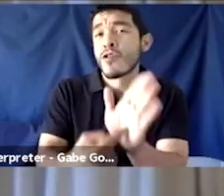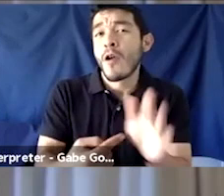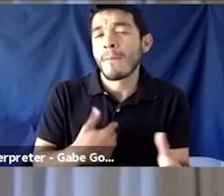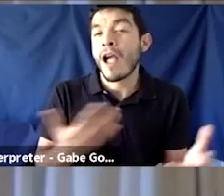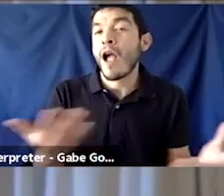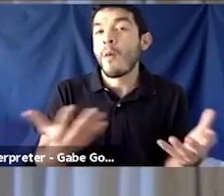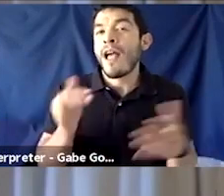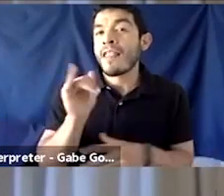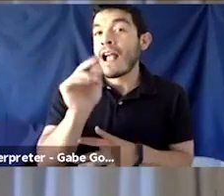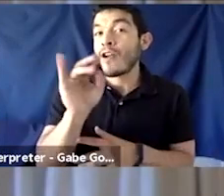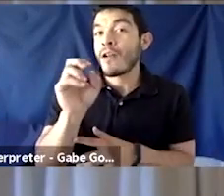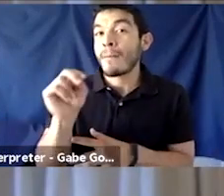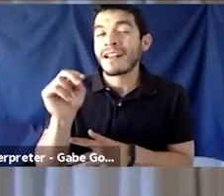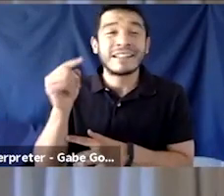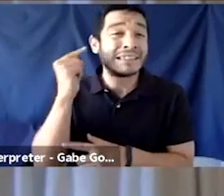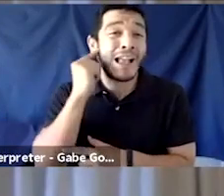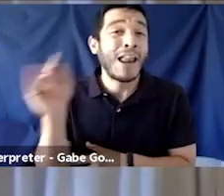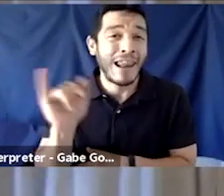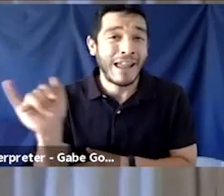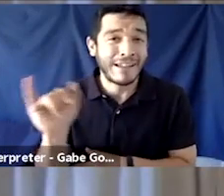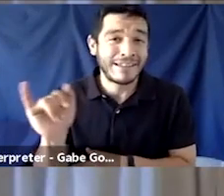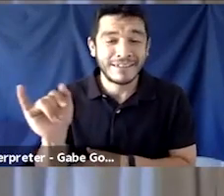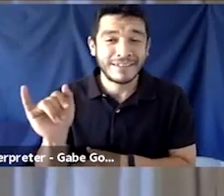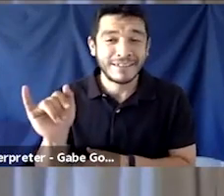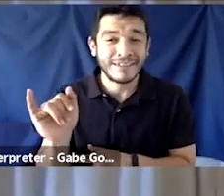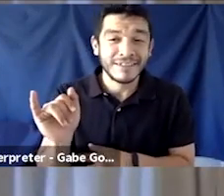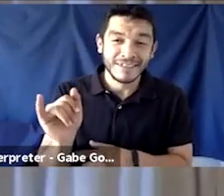that Caribbean dialect should sound like.